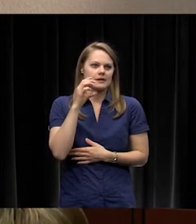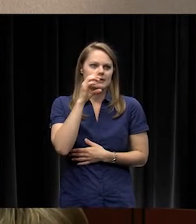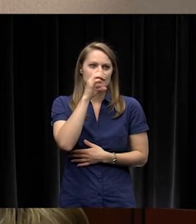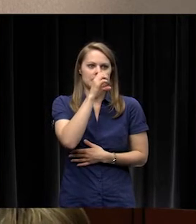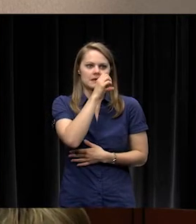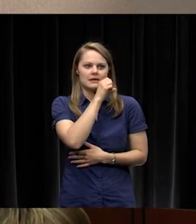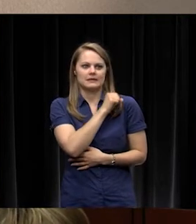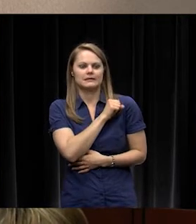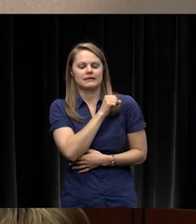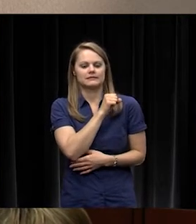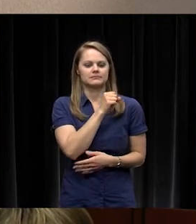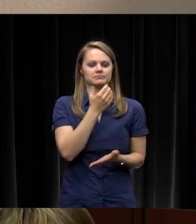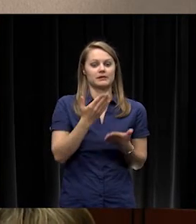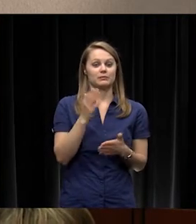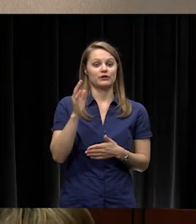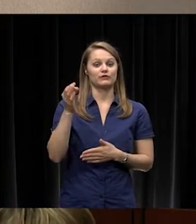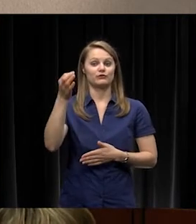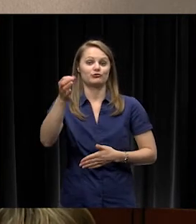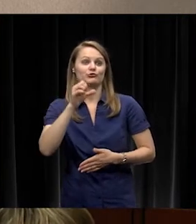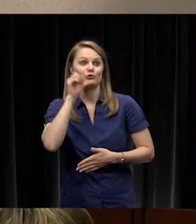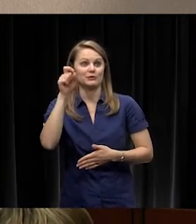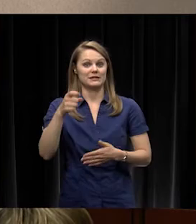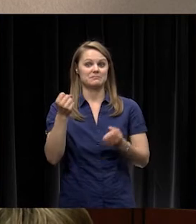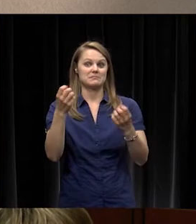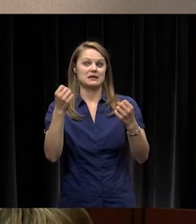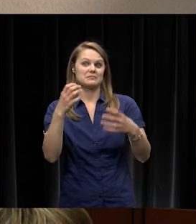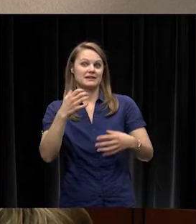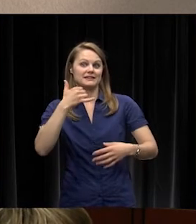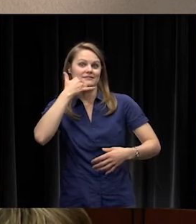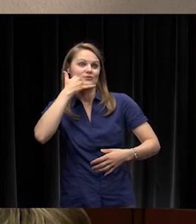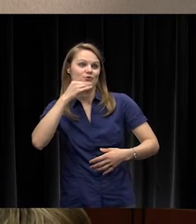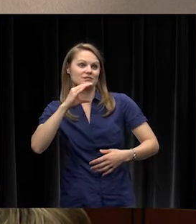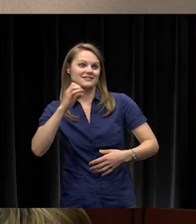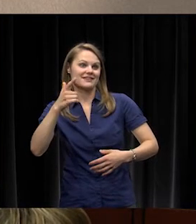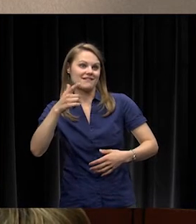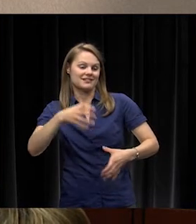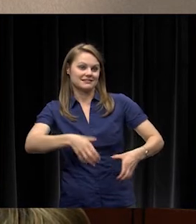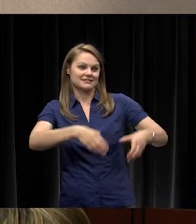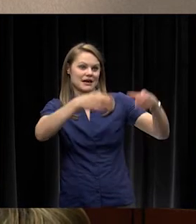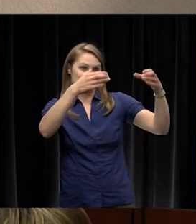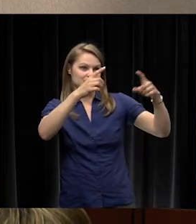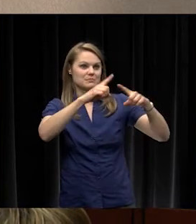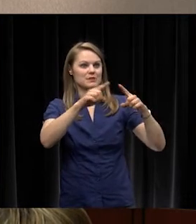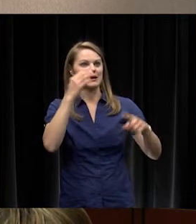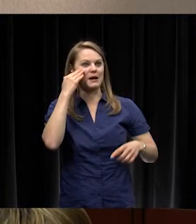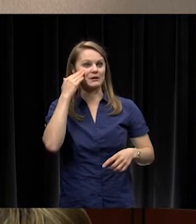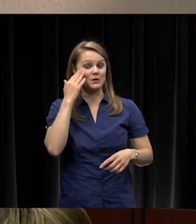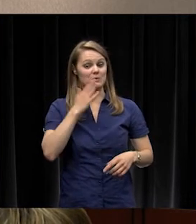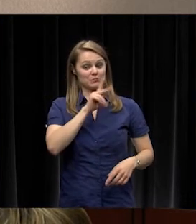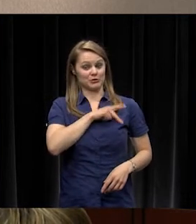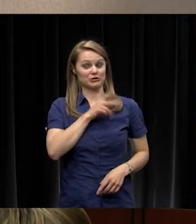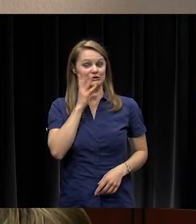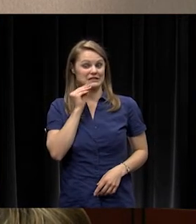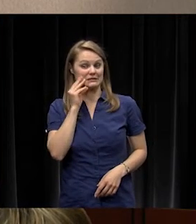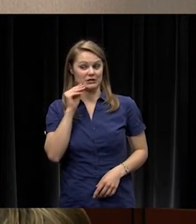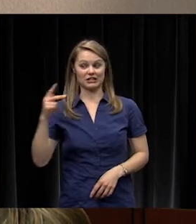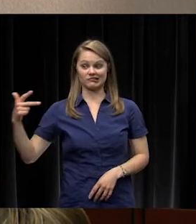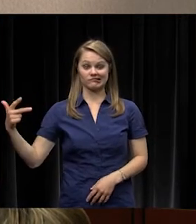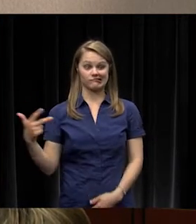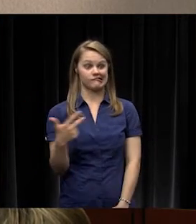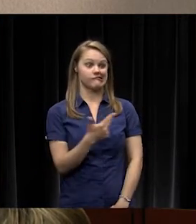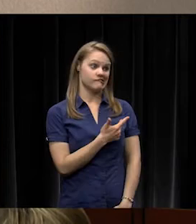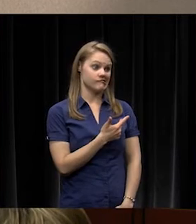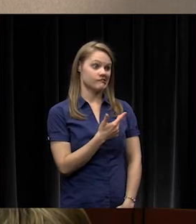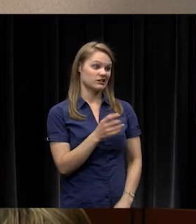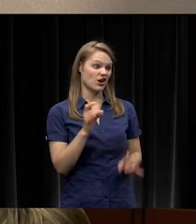many need towers. But I do know this is from personal experience. This is, as you drive through here, this is a dead spot. So I know